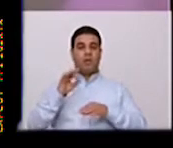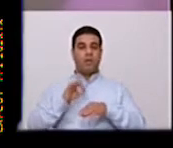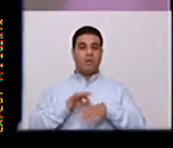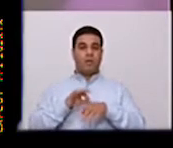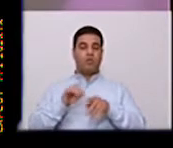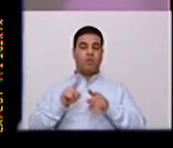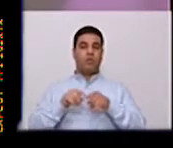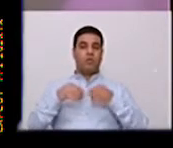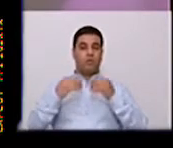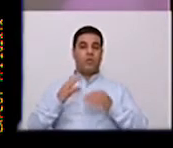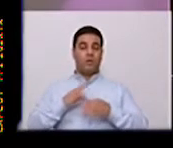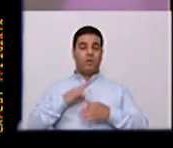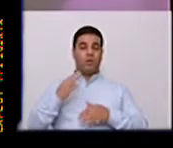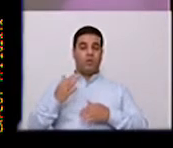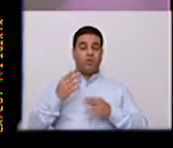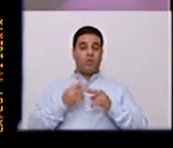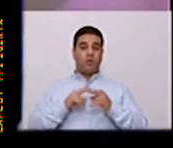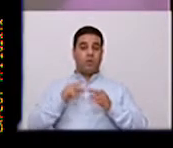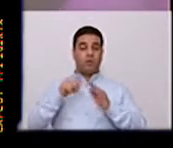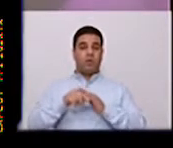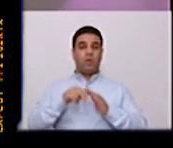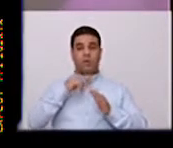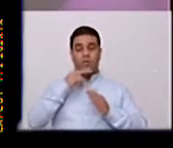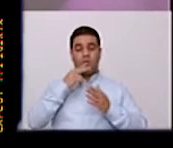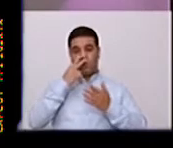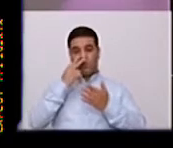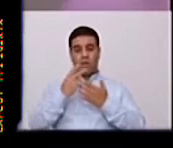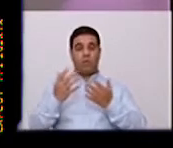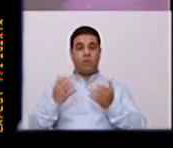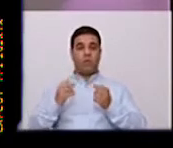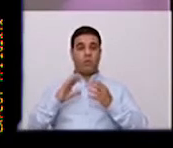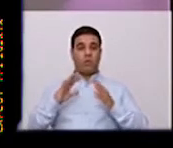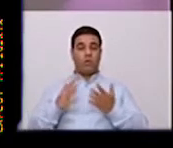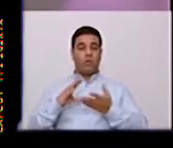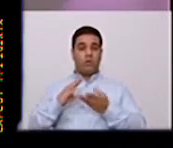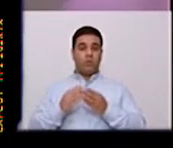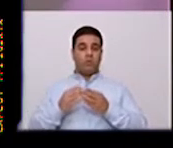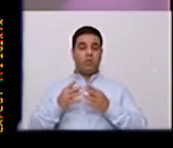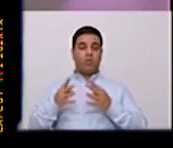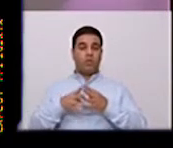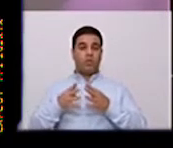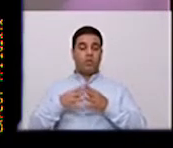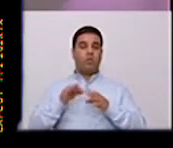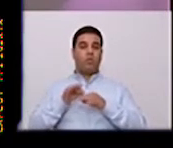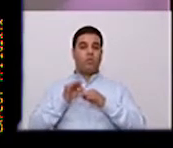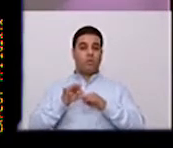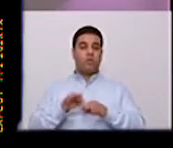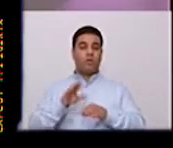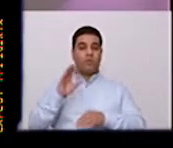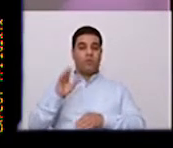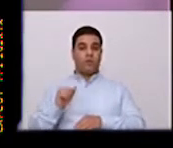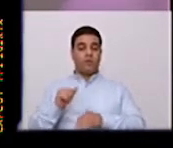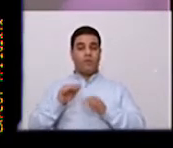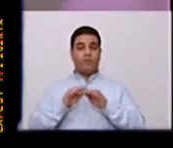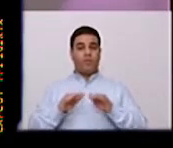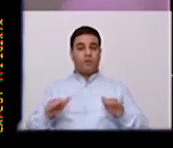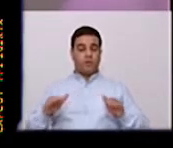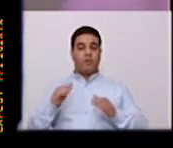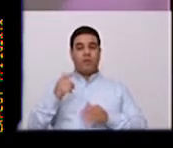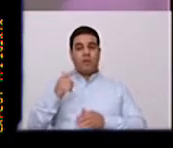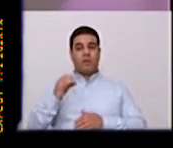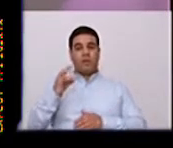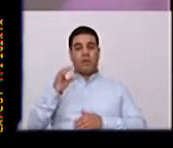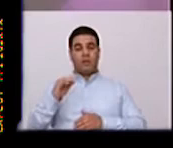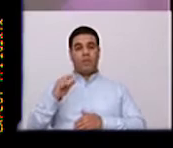berilgan. Demak, shularni e'tiborga olgan holatda chaqishtirish o'tkazasiz va farzandlarni